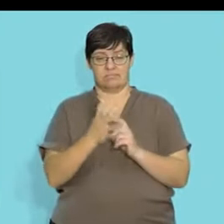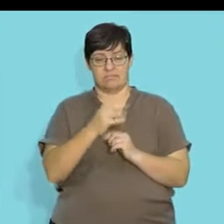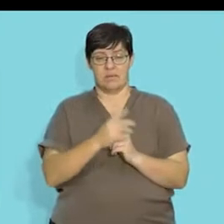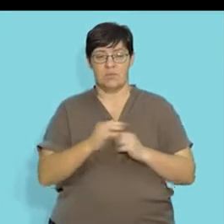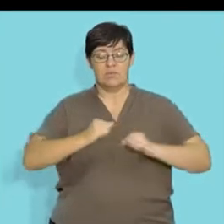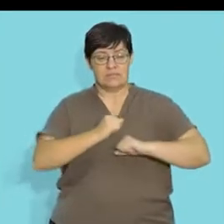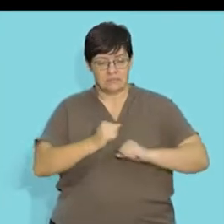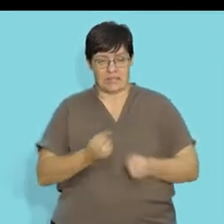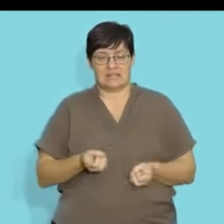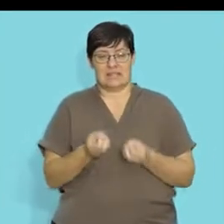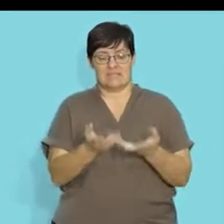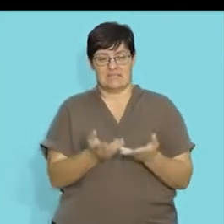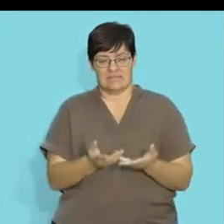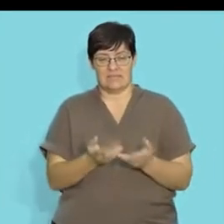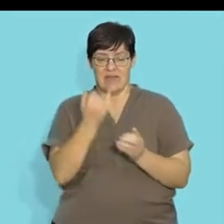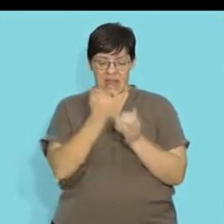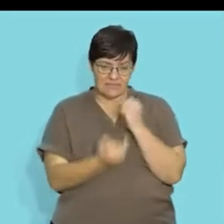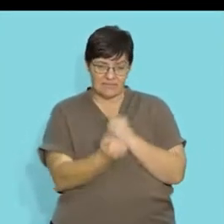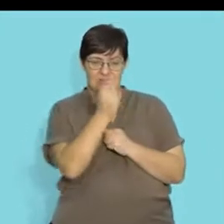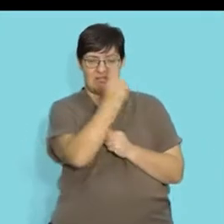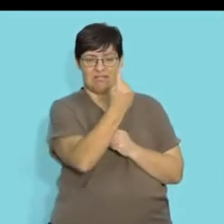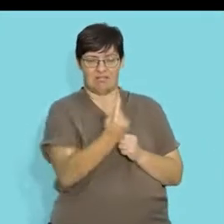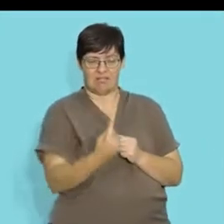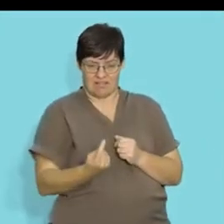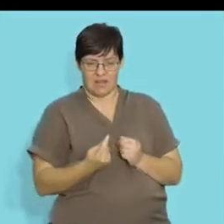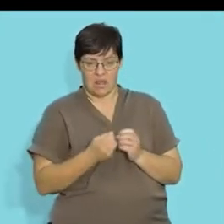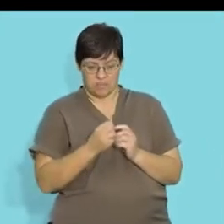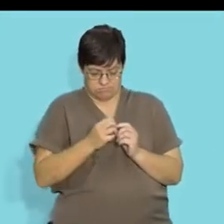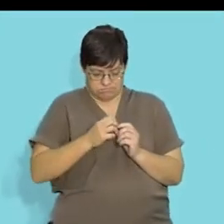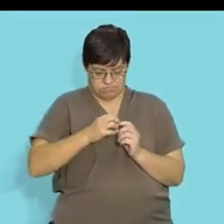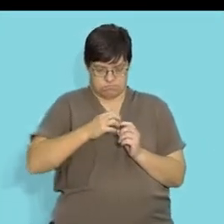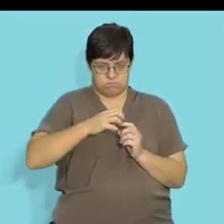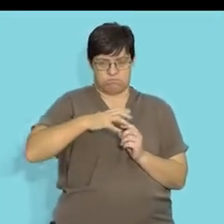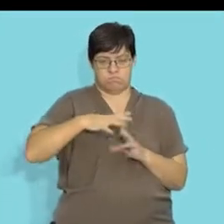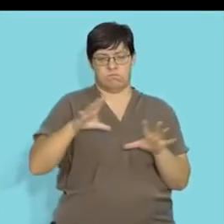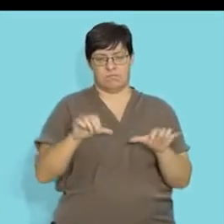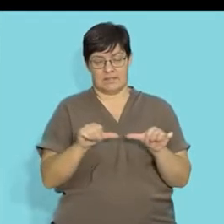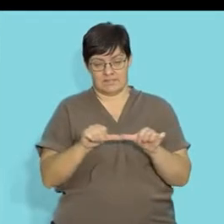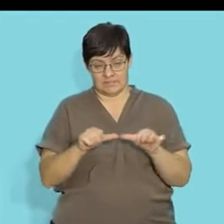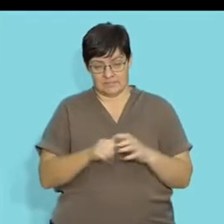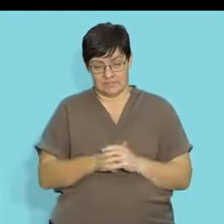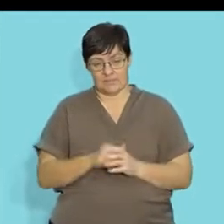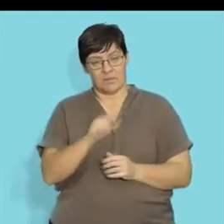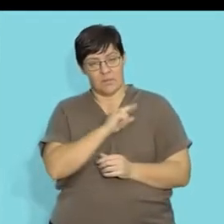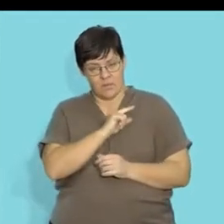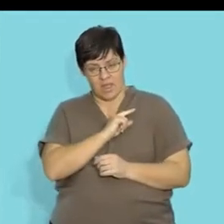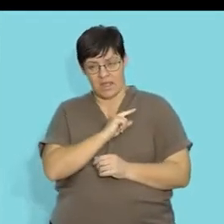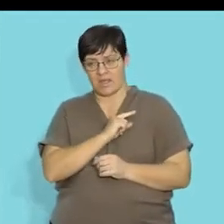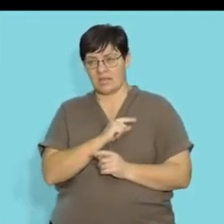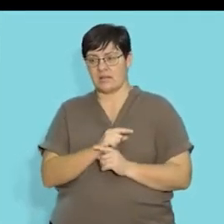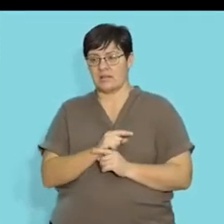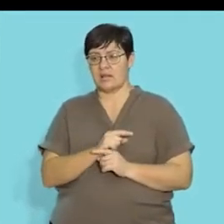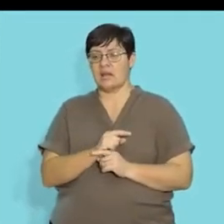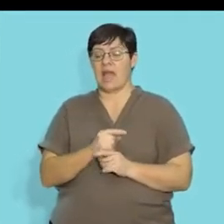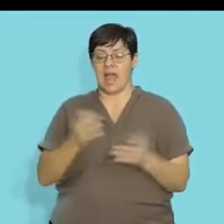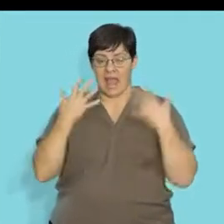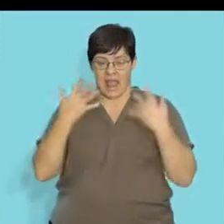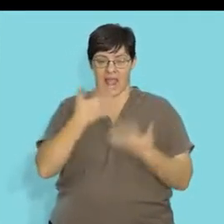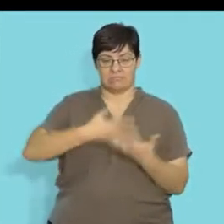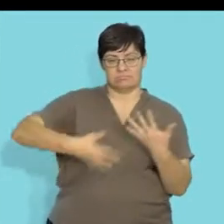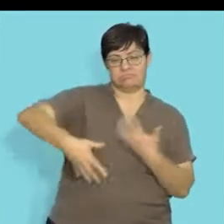which provides more space for the individual grapes to actually increase in size. And this is because there's an increase in